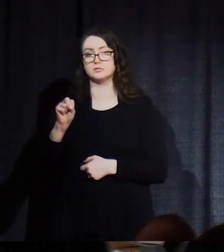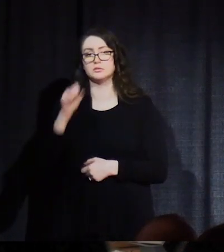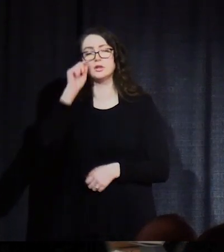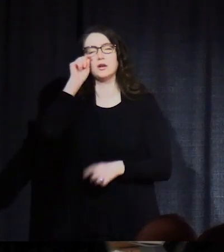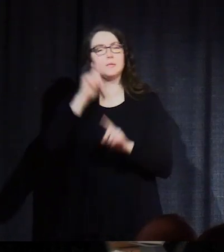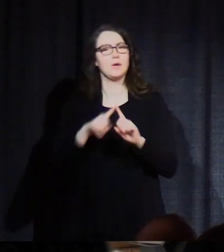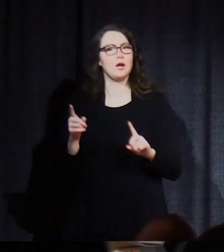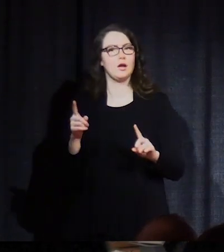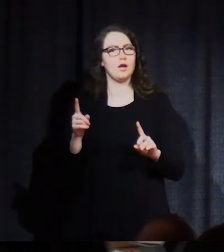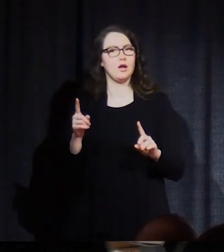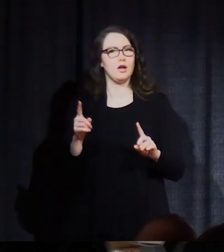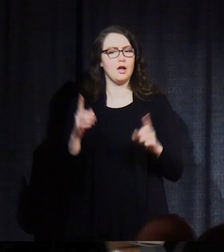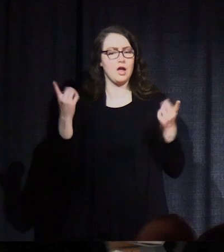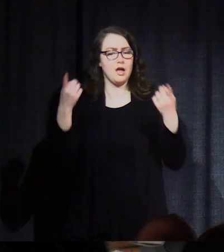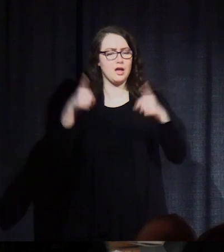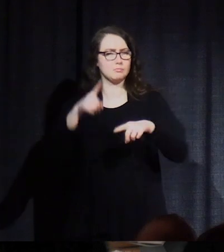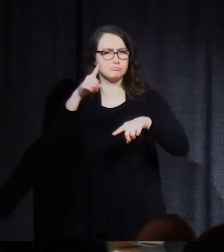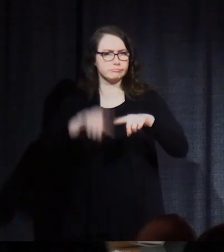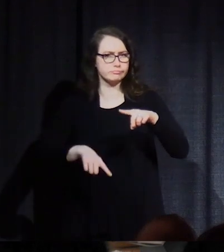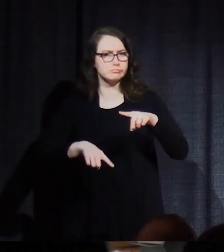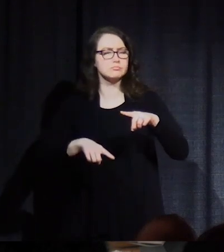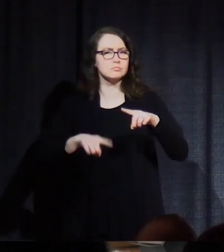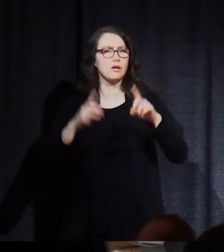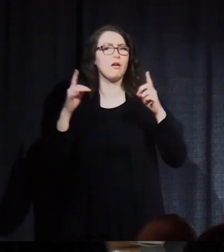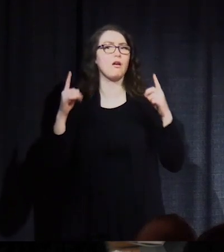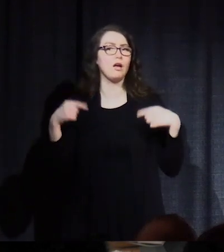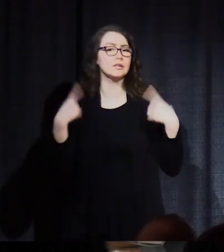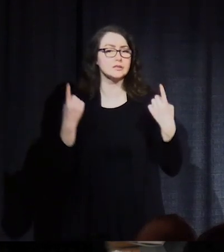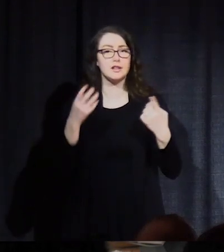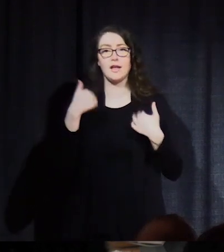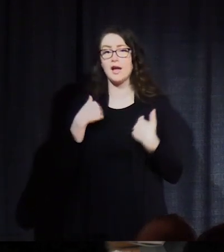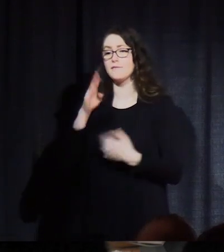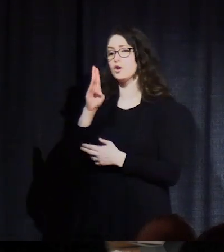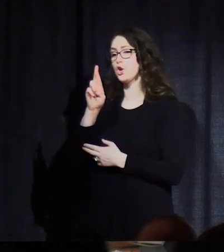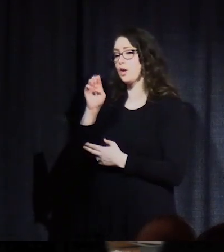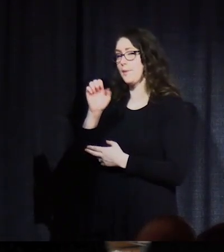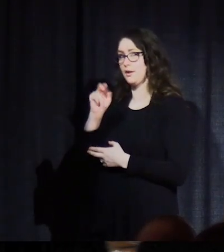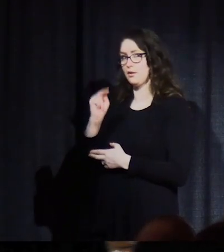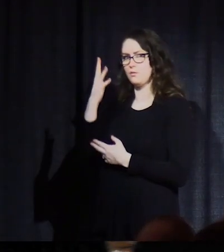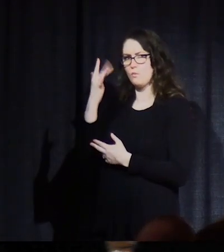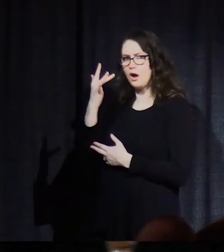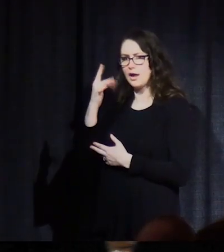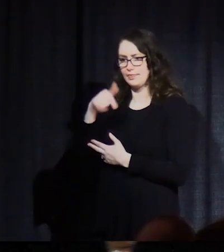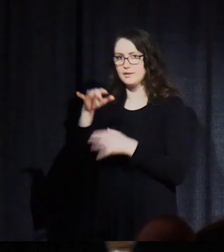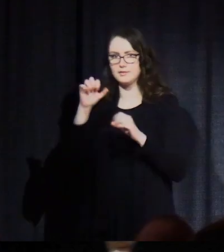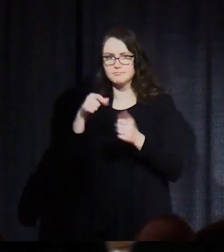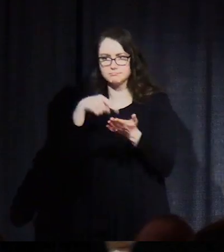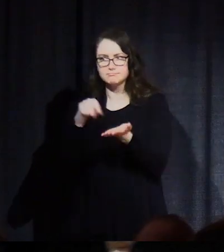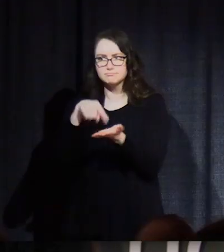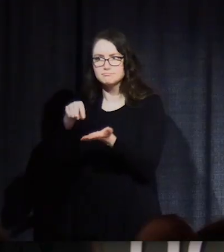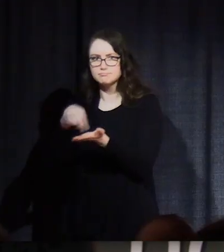then, electric power was largely a luxury only dense urban populations could afford. But as a